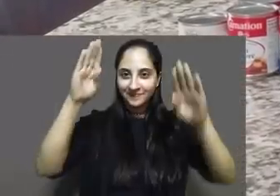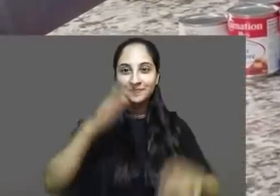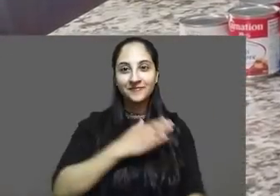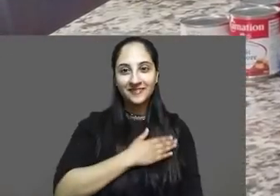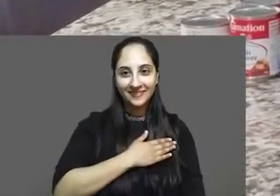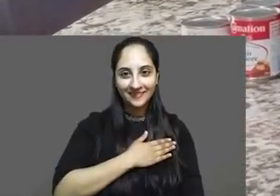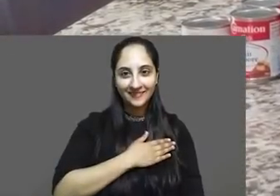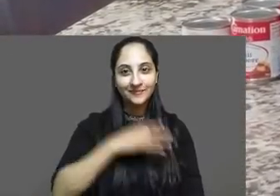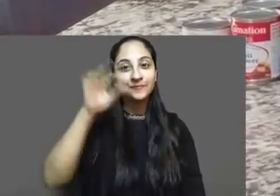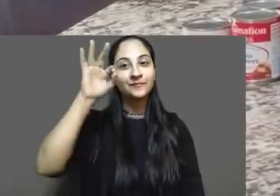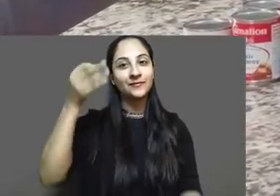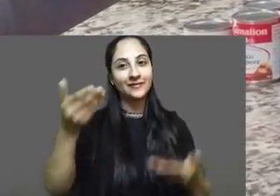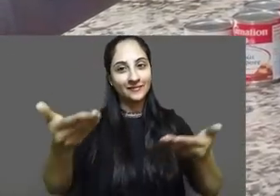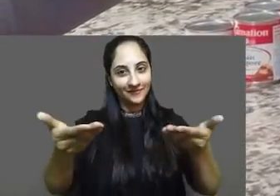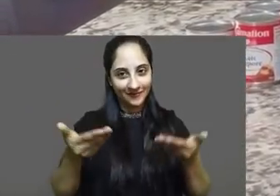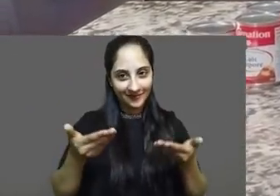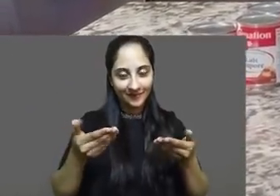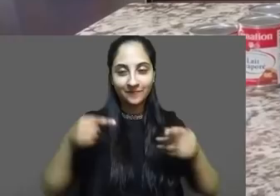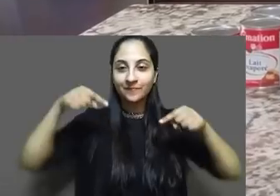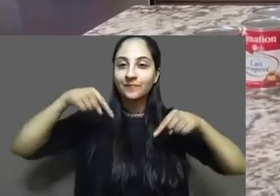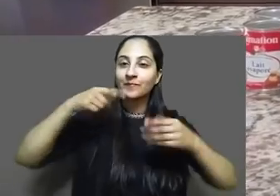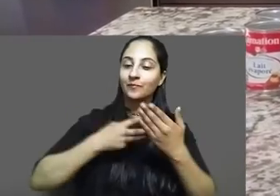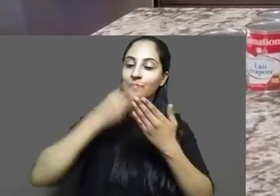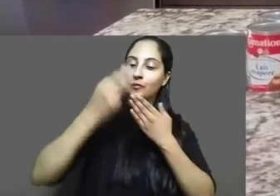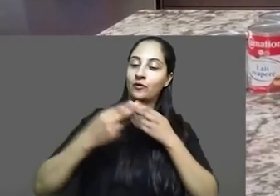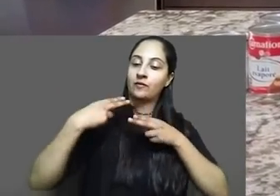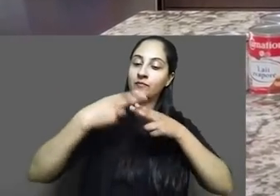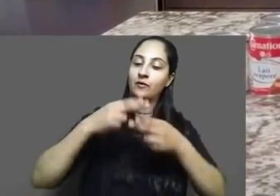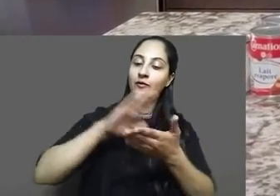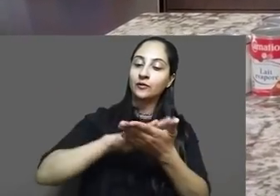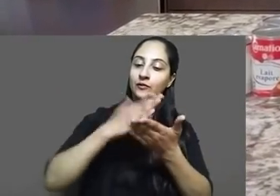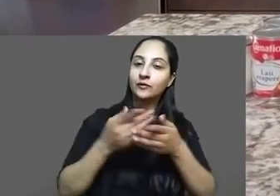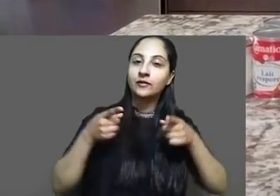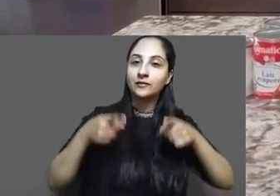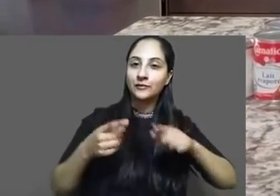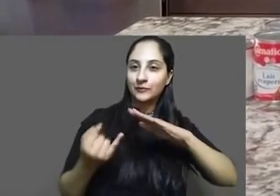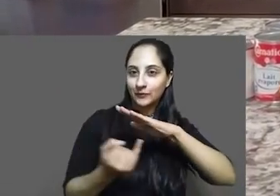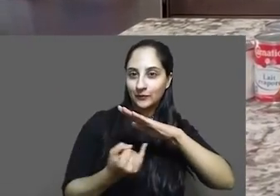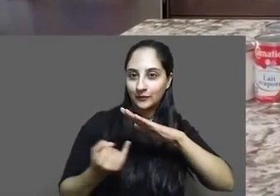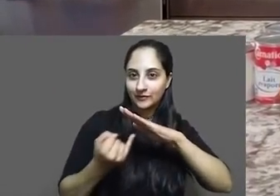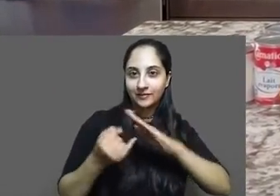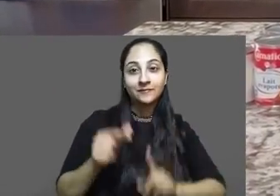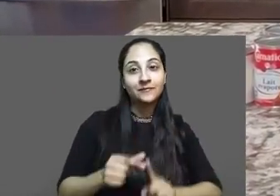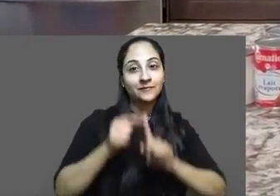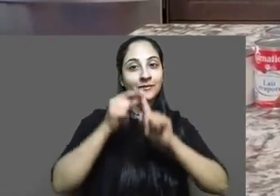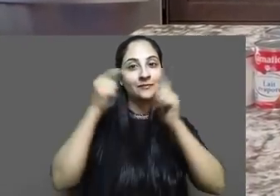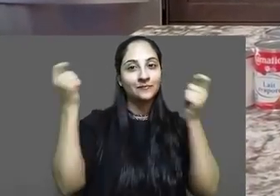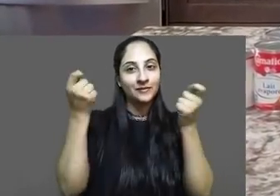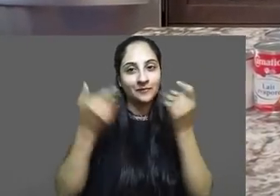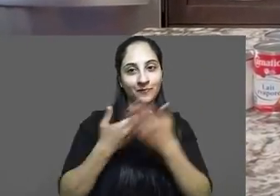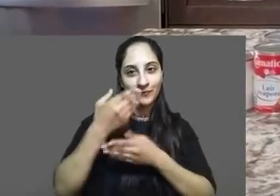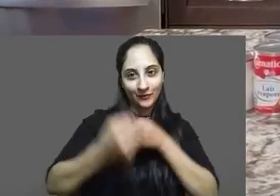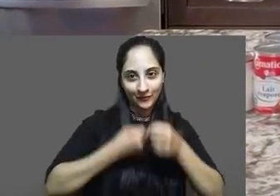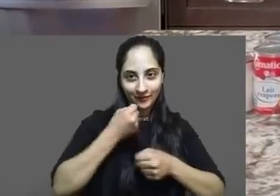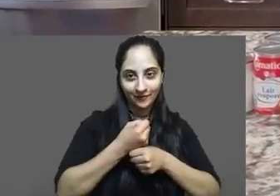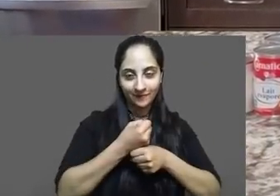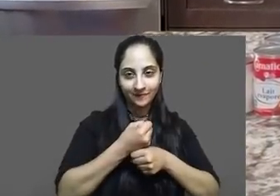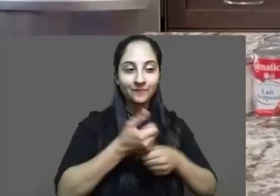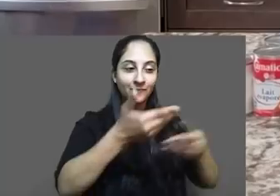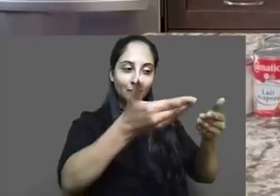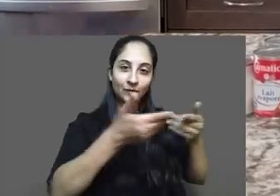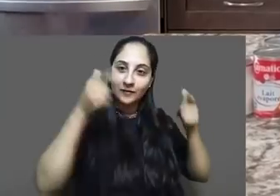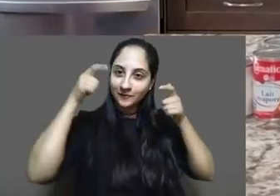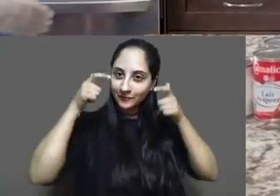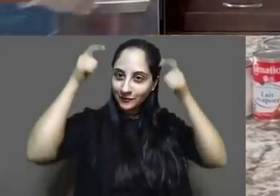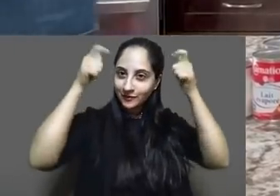Hello, Yali Mother. Bienvenue, cooking in quarantine special, Nowruz edition. Let's welcome our chef,